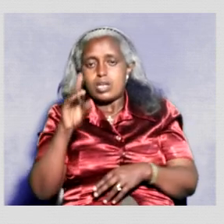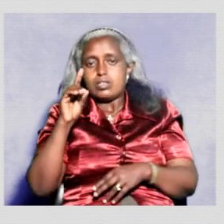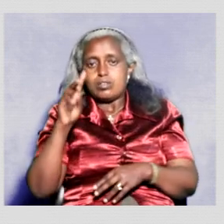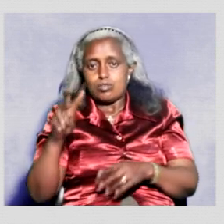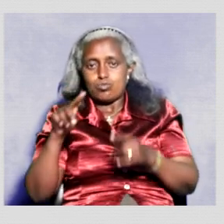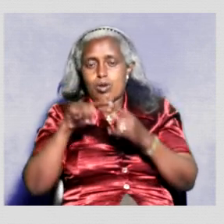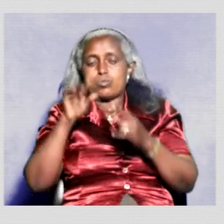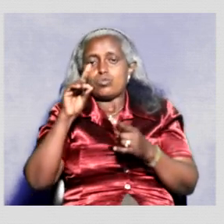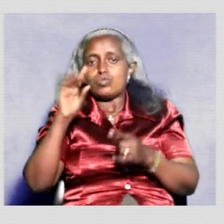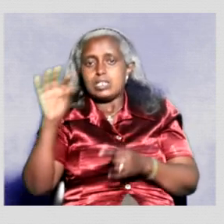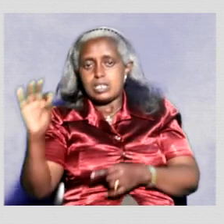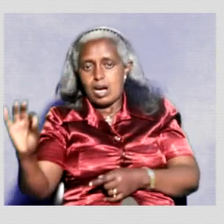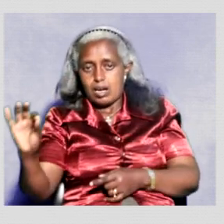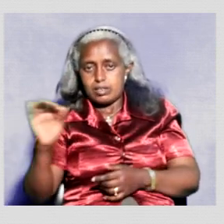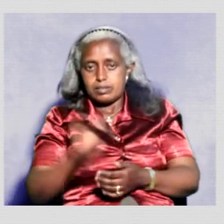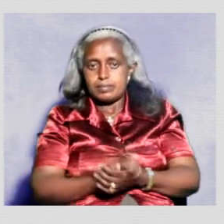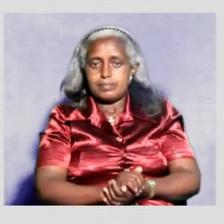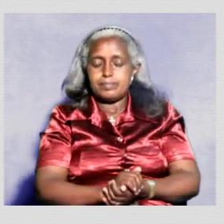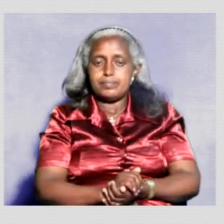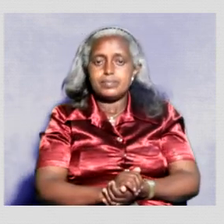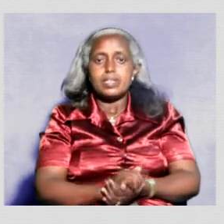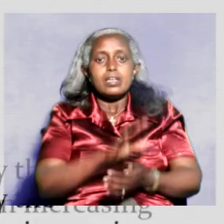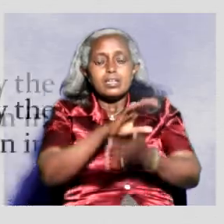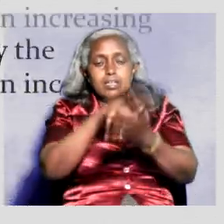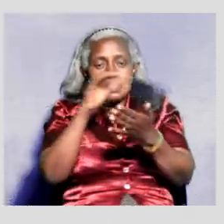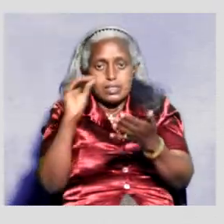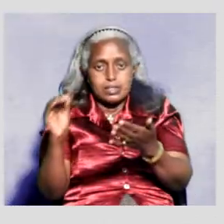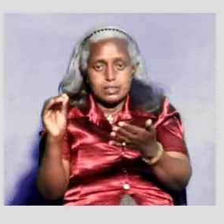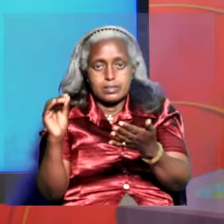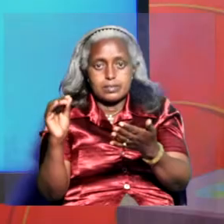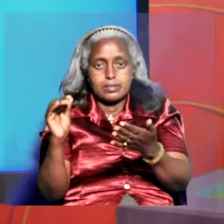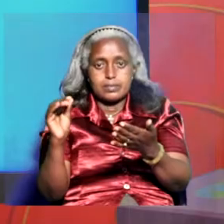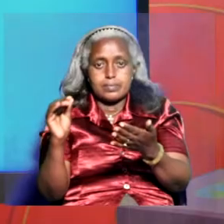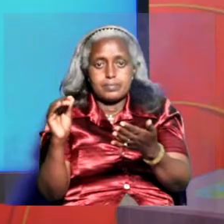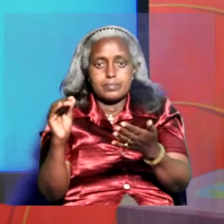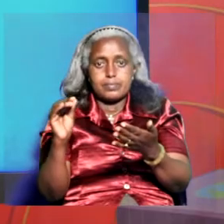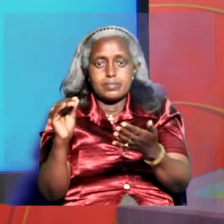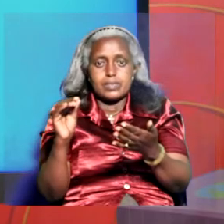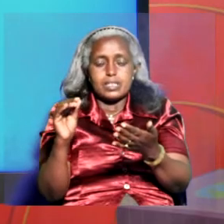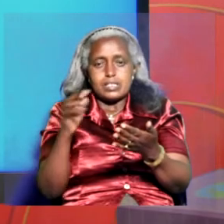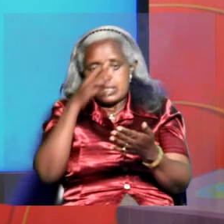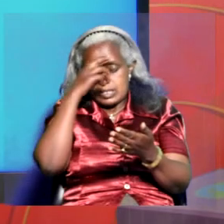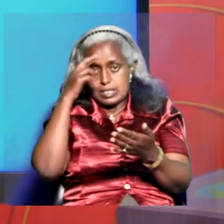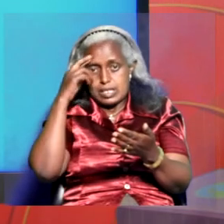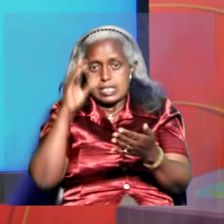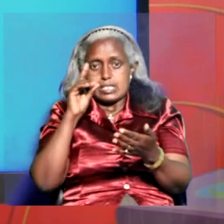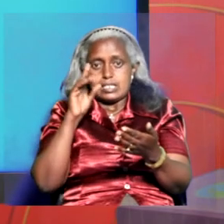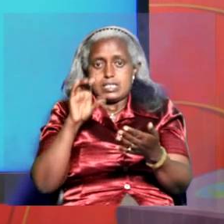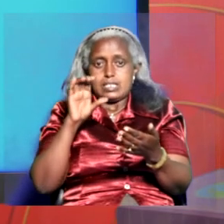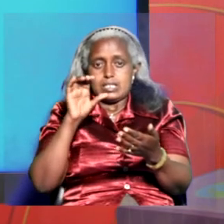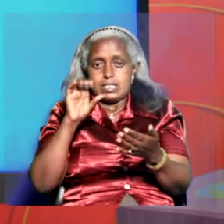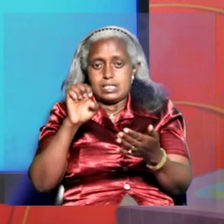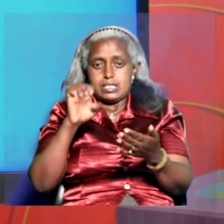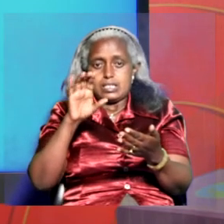to D9. And the kth decile for